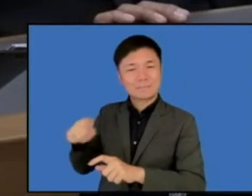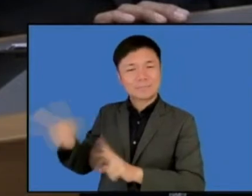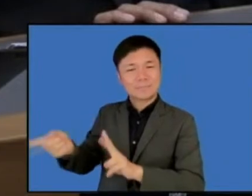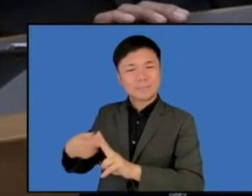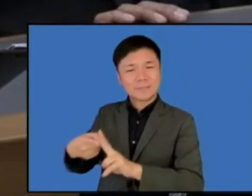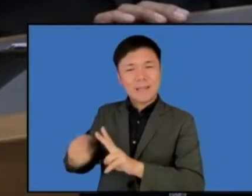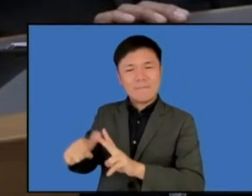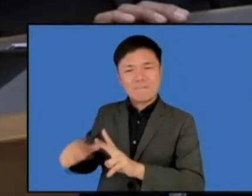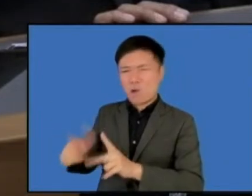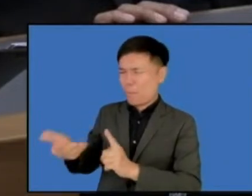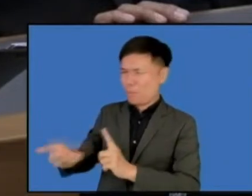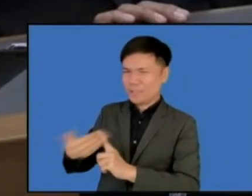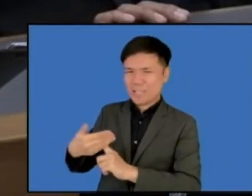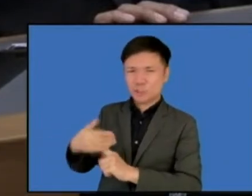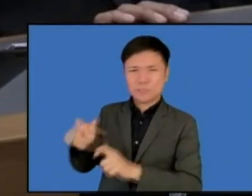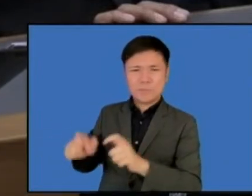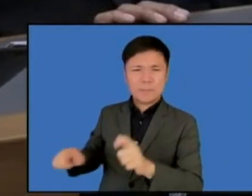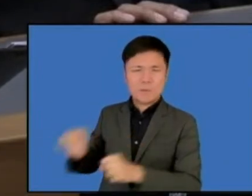workers.